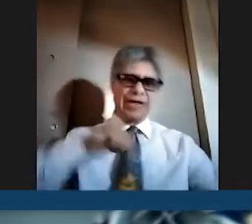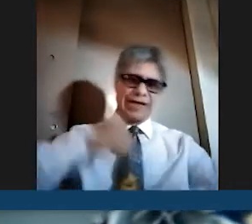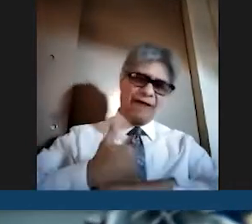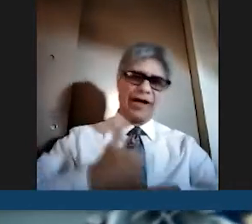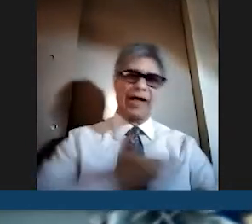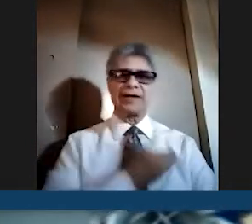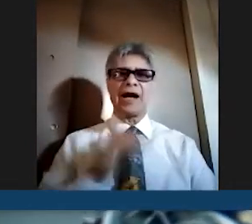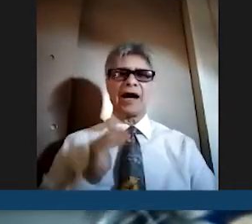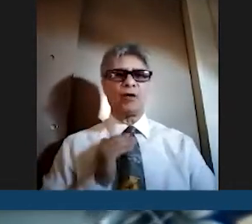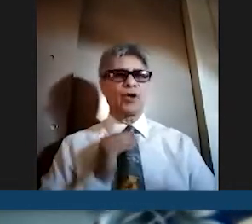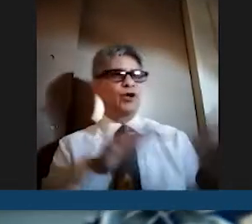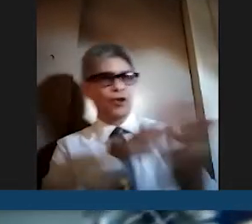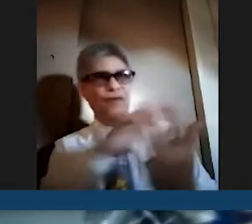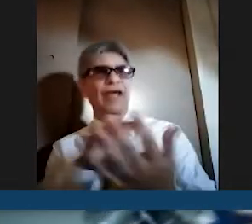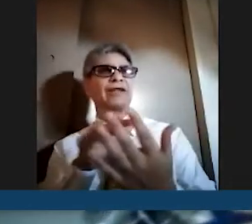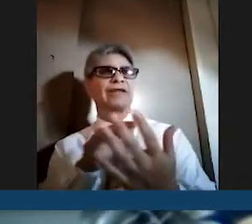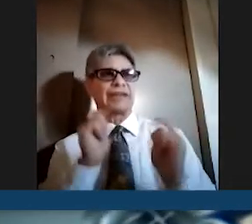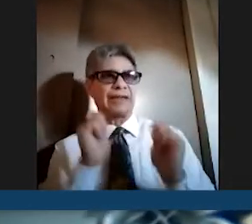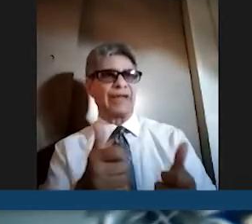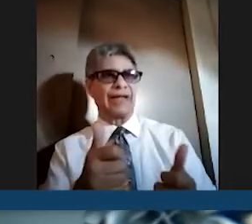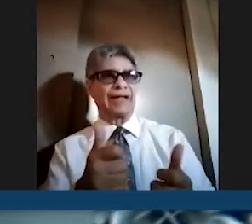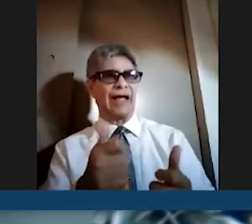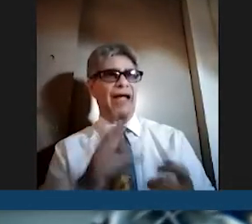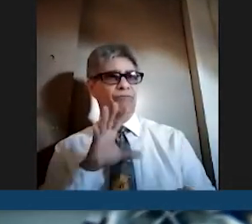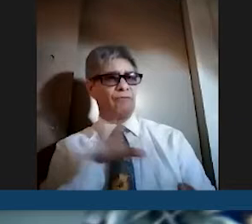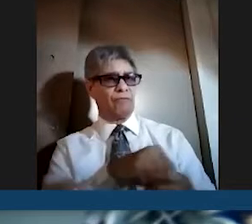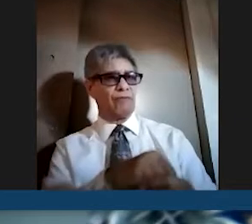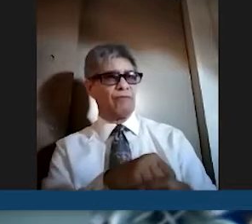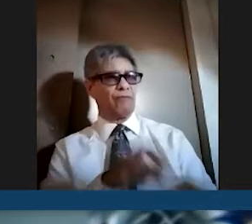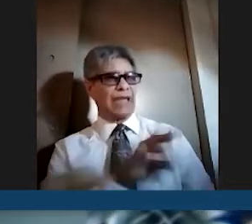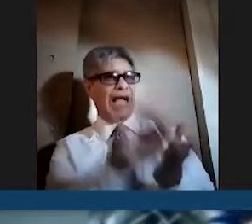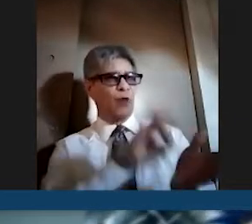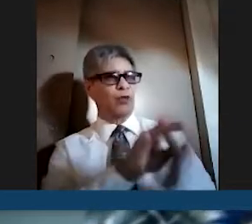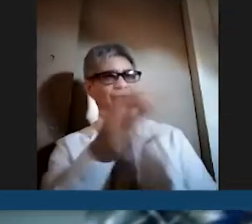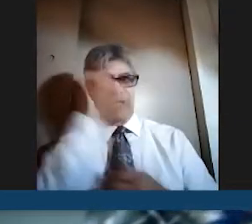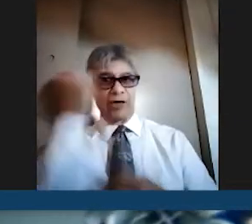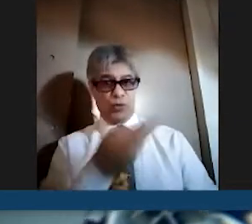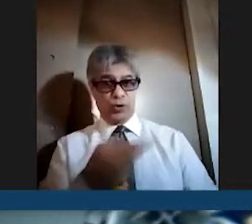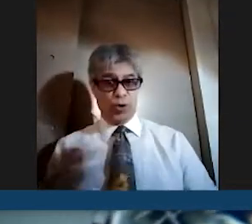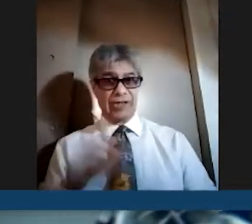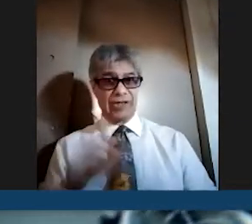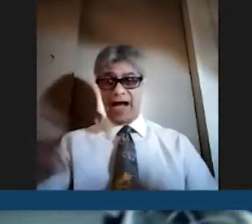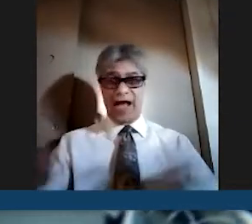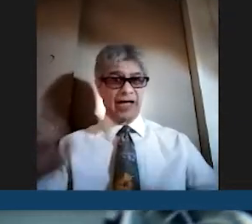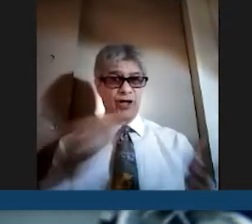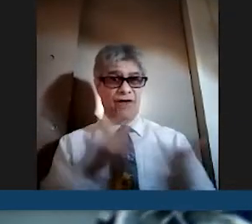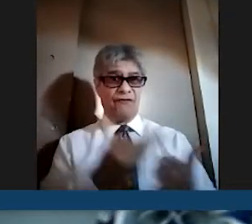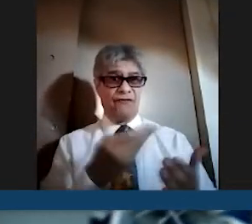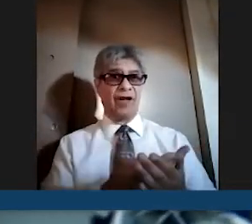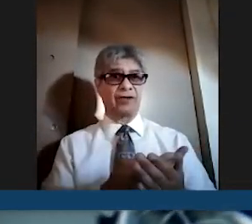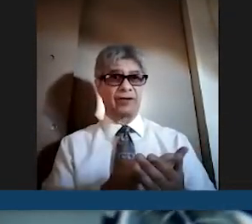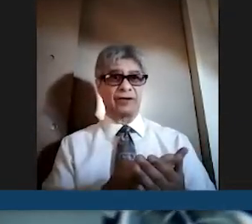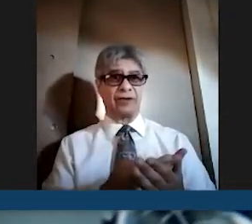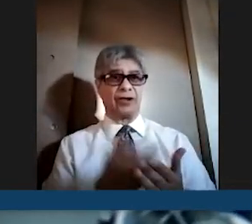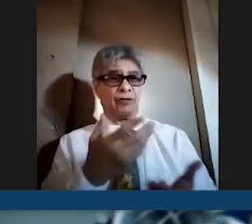community and see the importance of being counted, because most of these resources and the allocation of these funds are based on the data and the